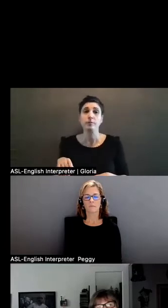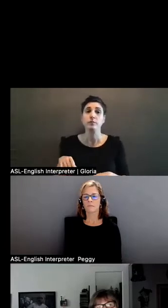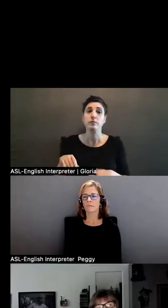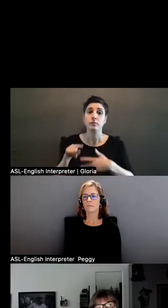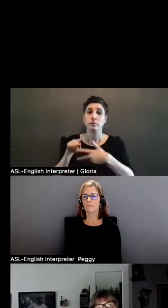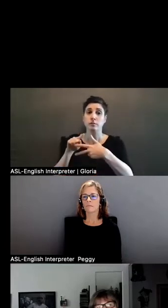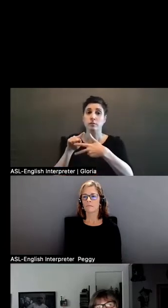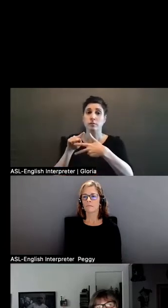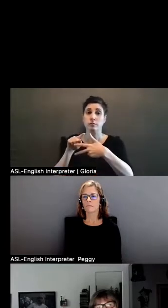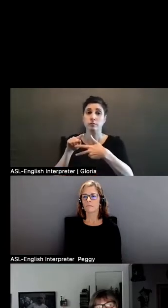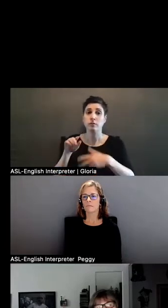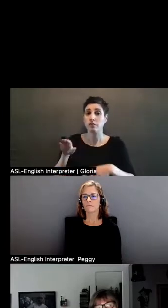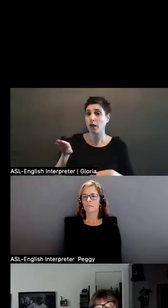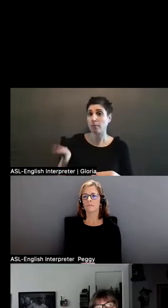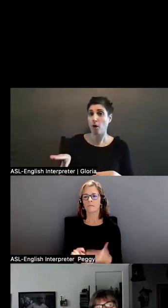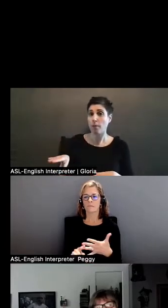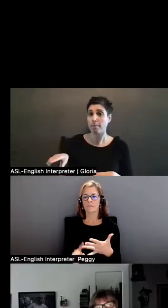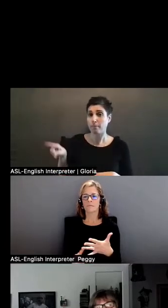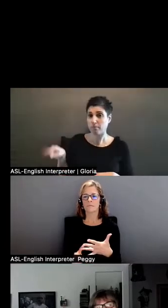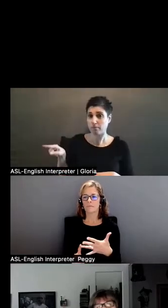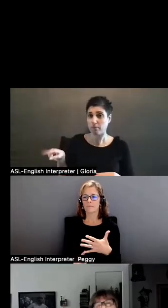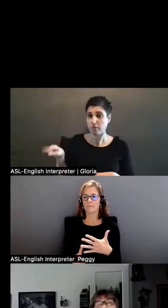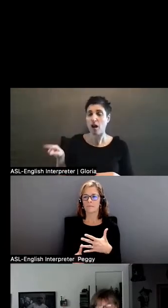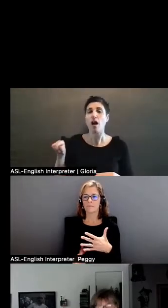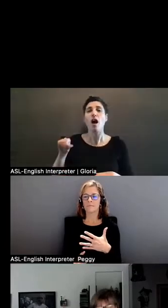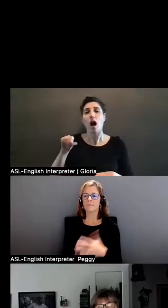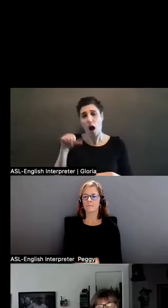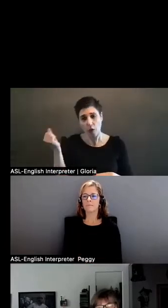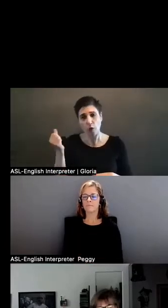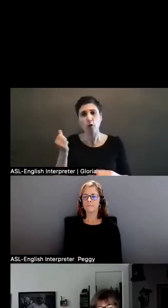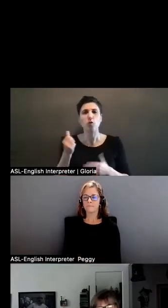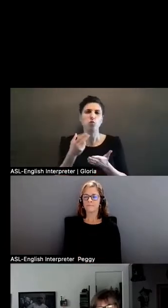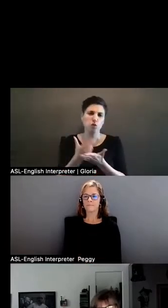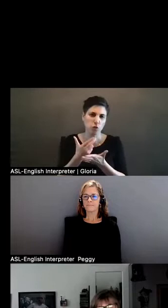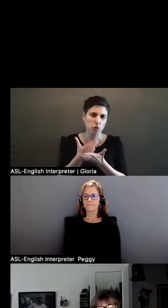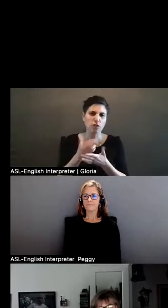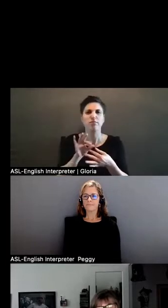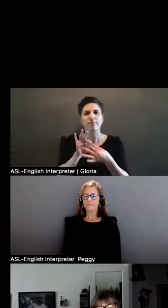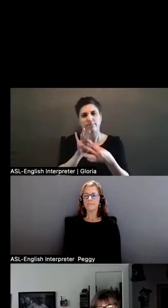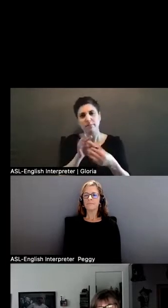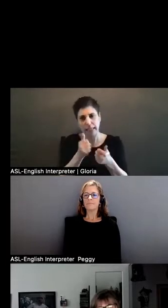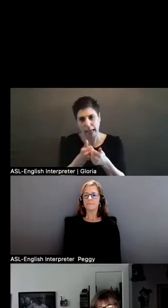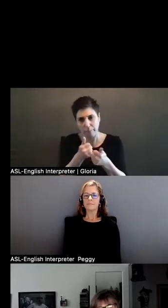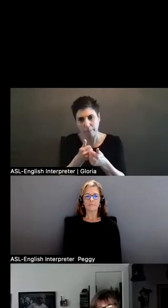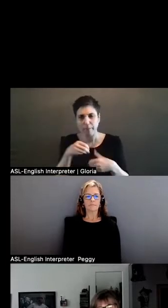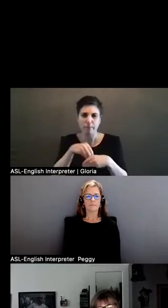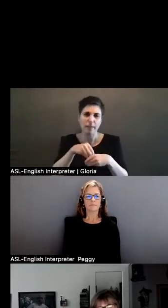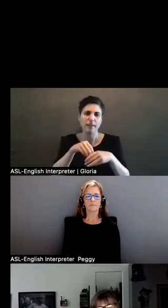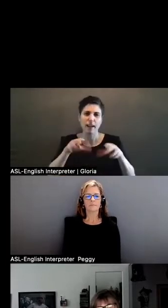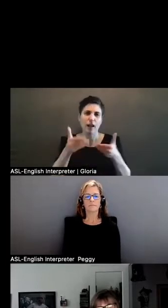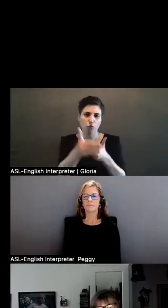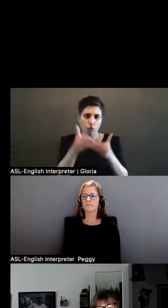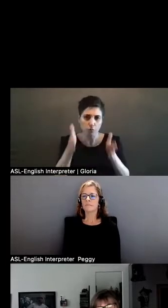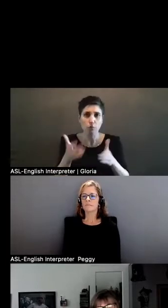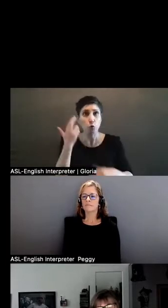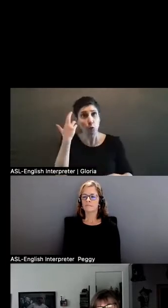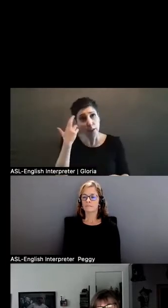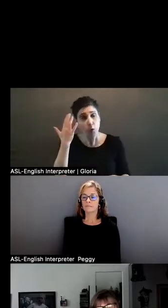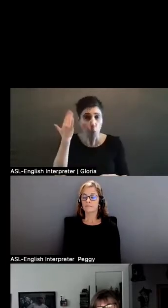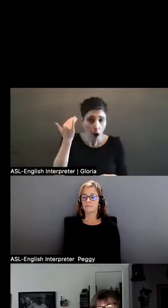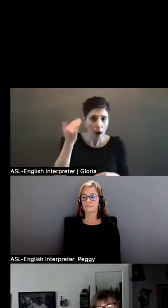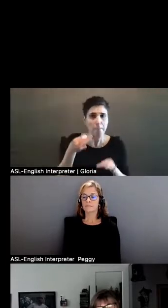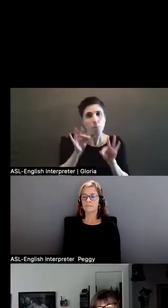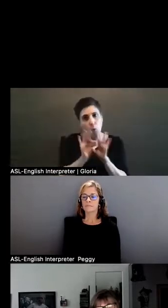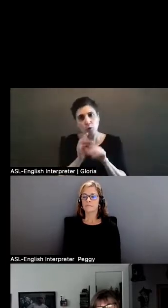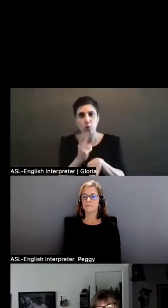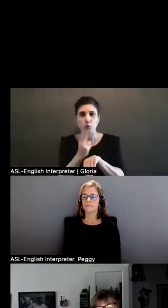resources that I read about gaming in the classroom, some of the justifications, I guess, and why it's